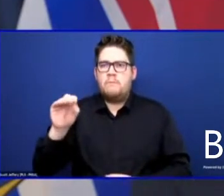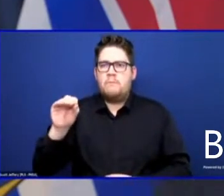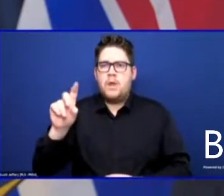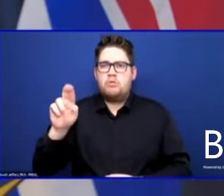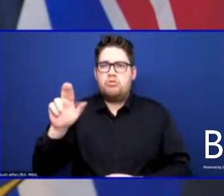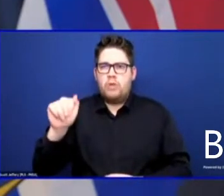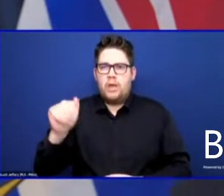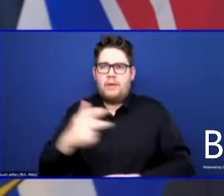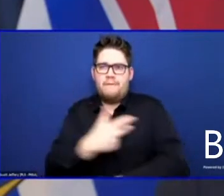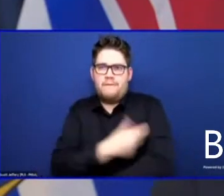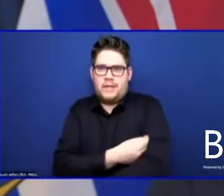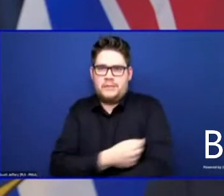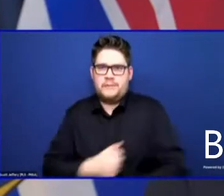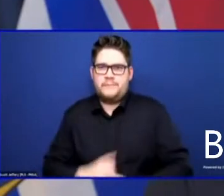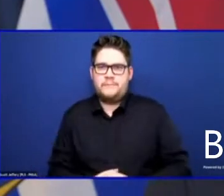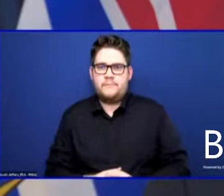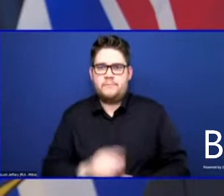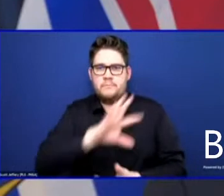delivered